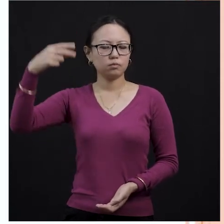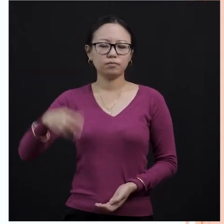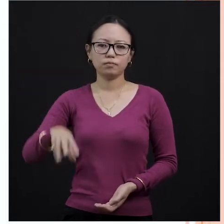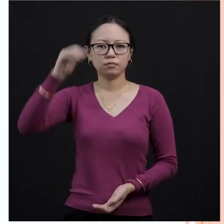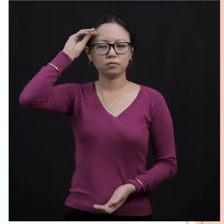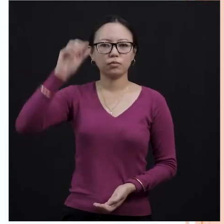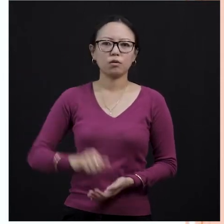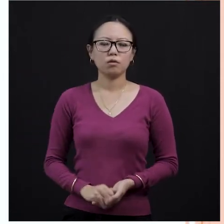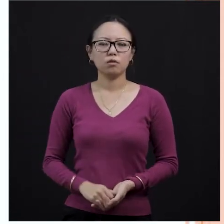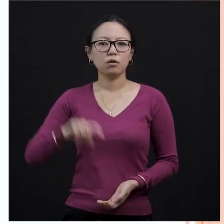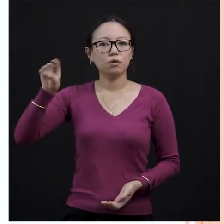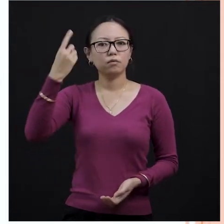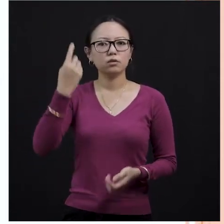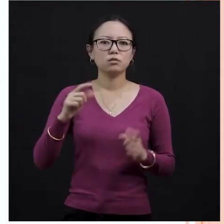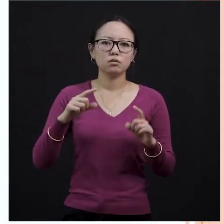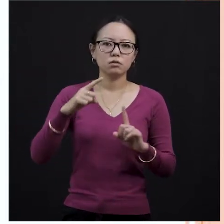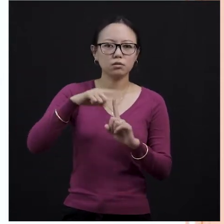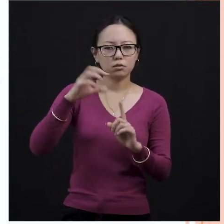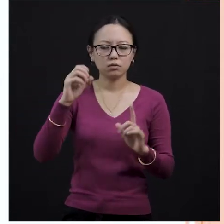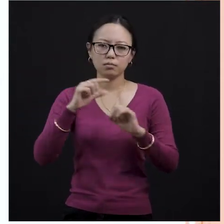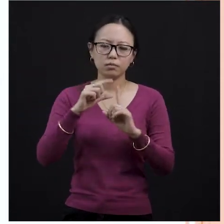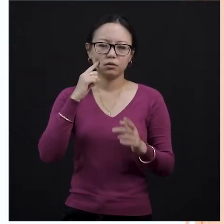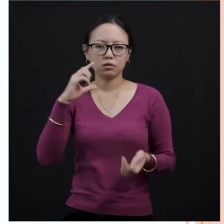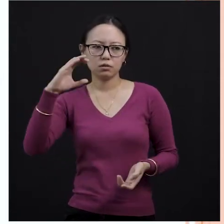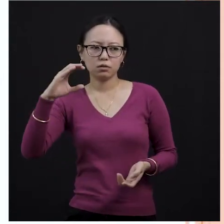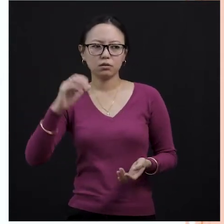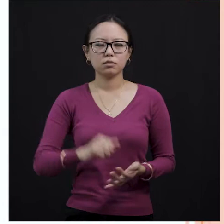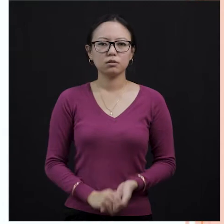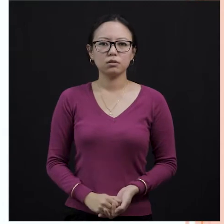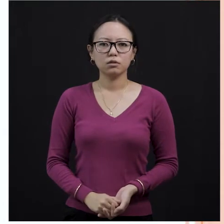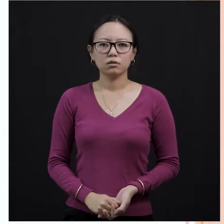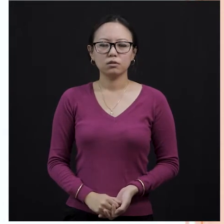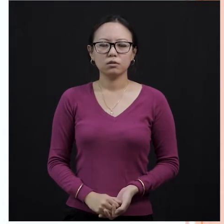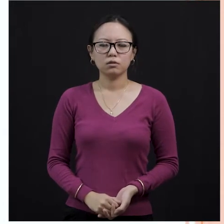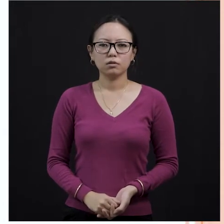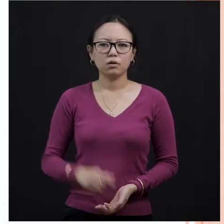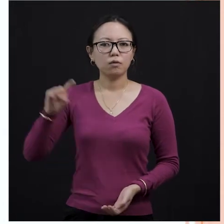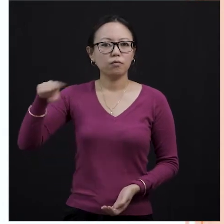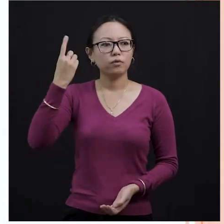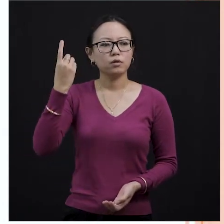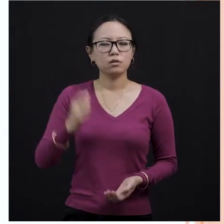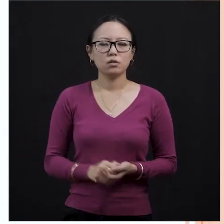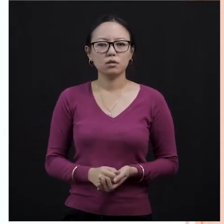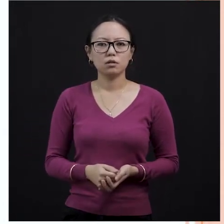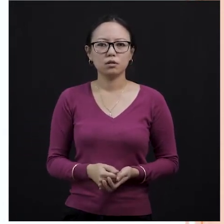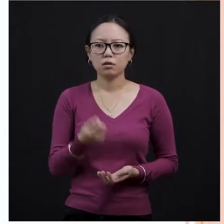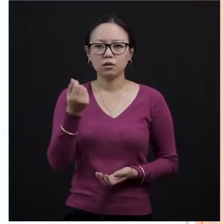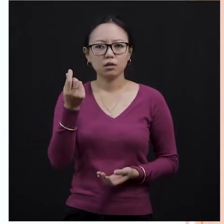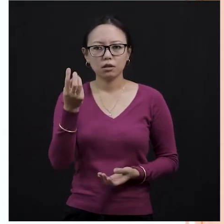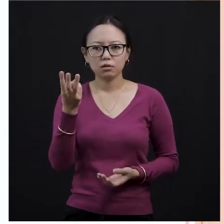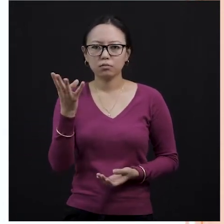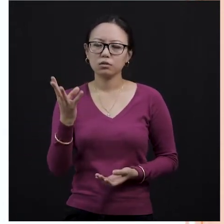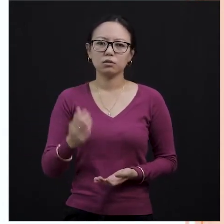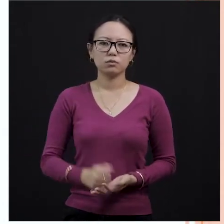to the first topic. The first topic, as I've mentioned, is counting numbers. Now, before we go